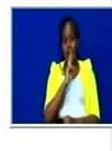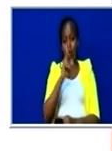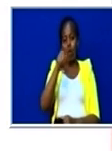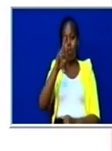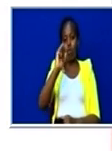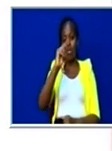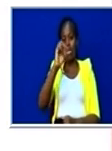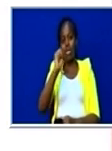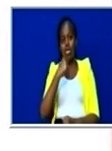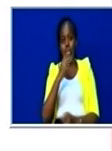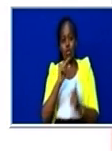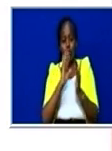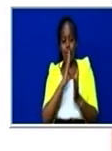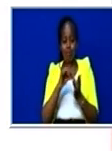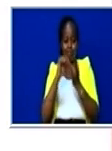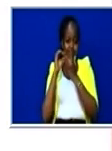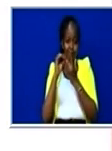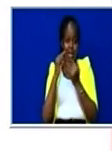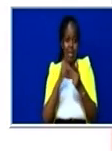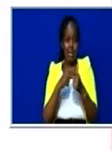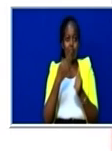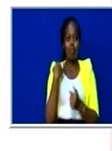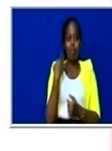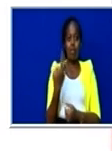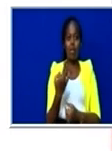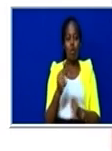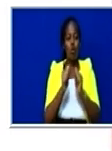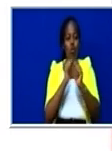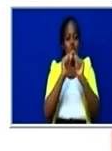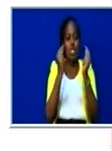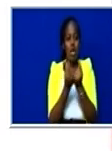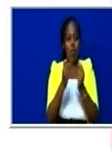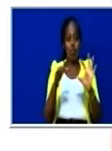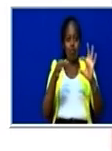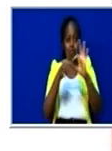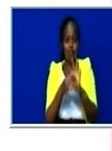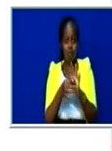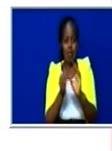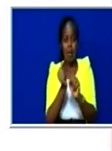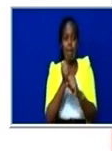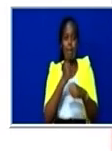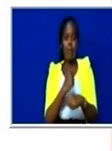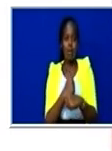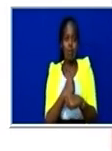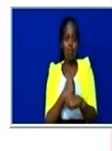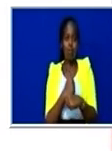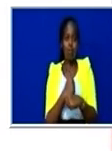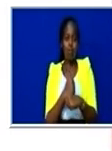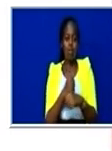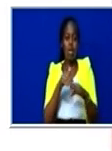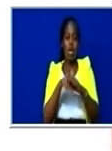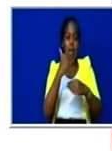proteins said to be unique? Good. 3. What type of bonds form in